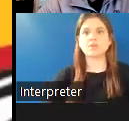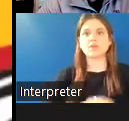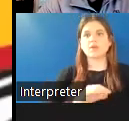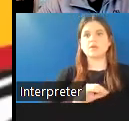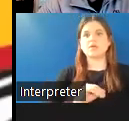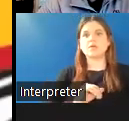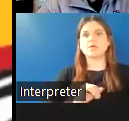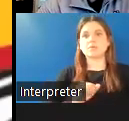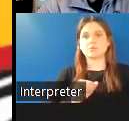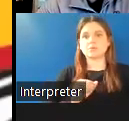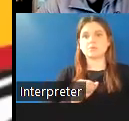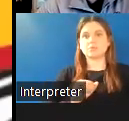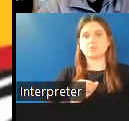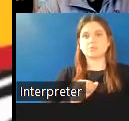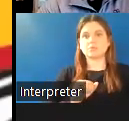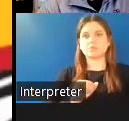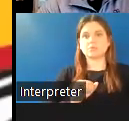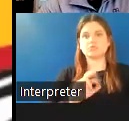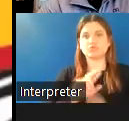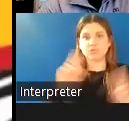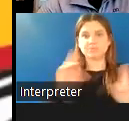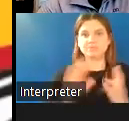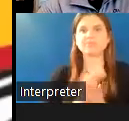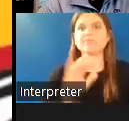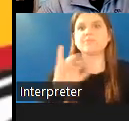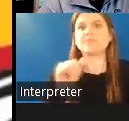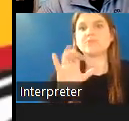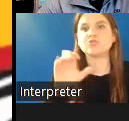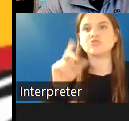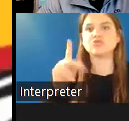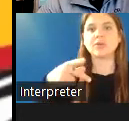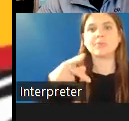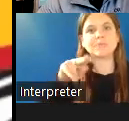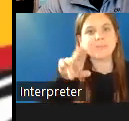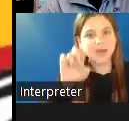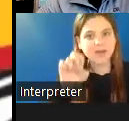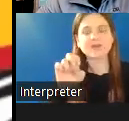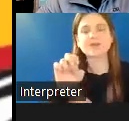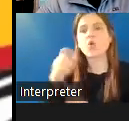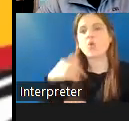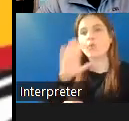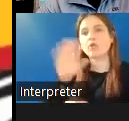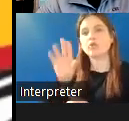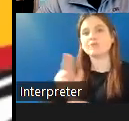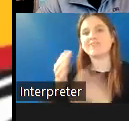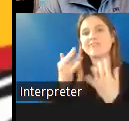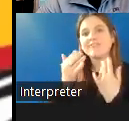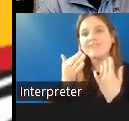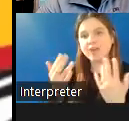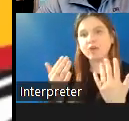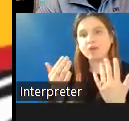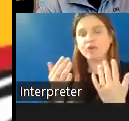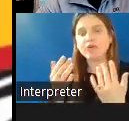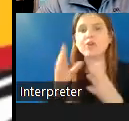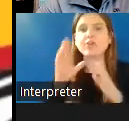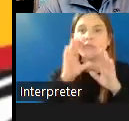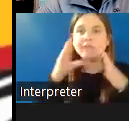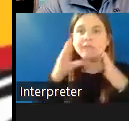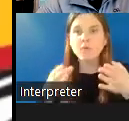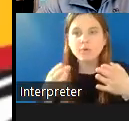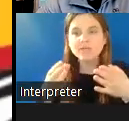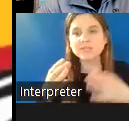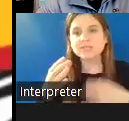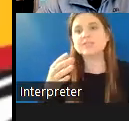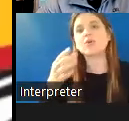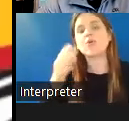understory for horizontal cover. And to do that through using fire with a focus on sort of